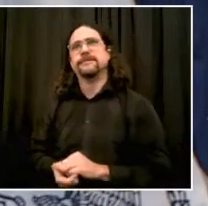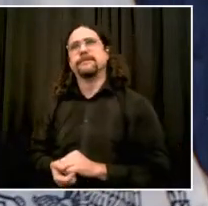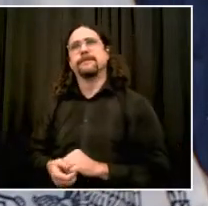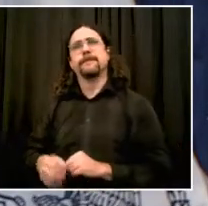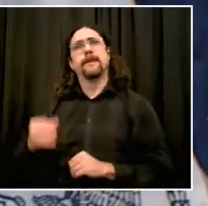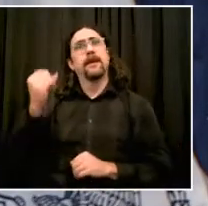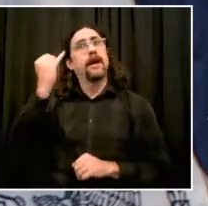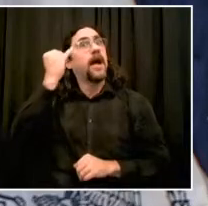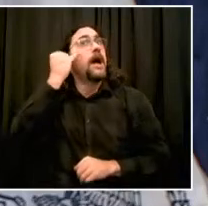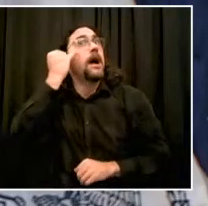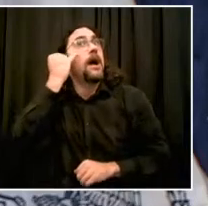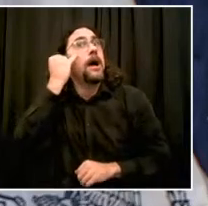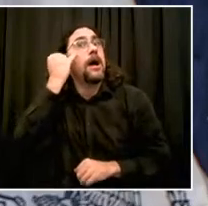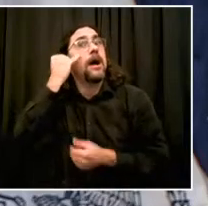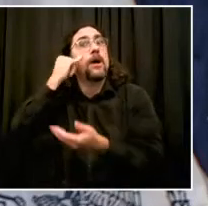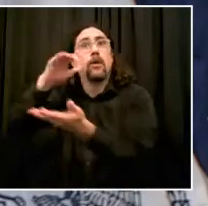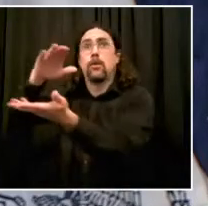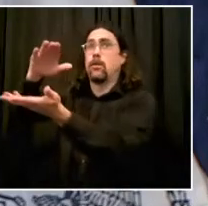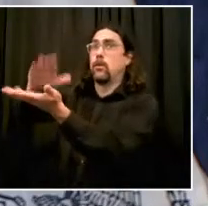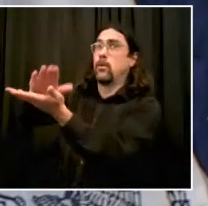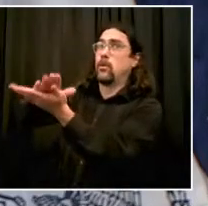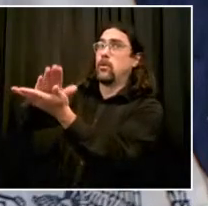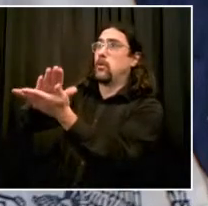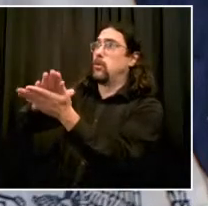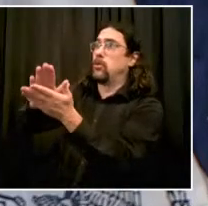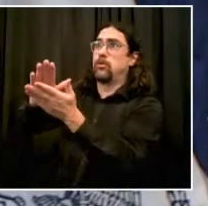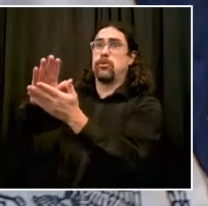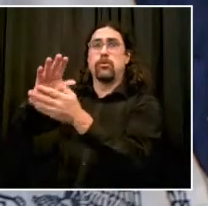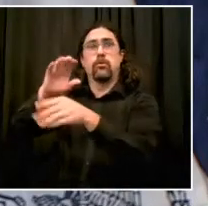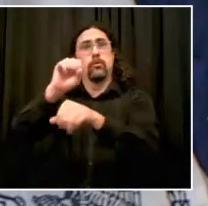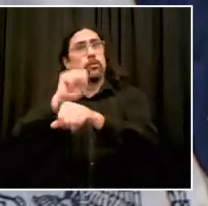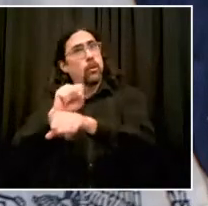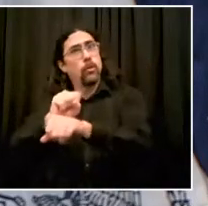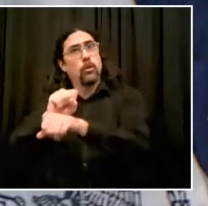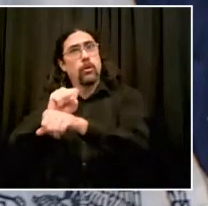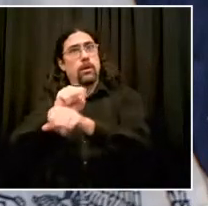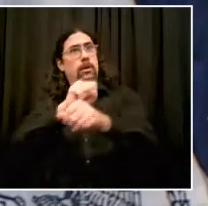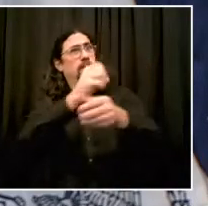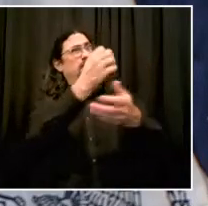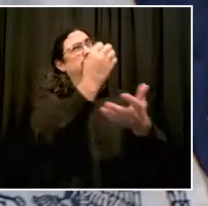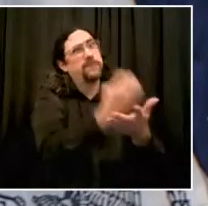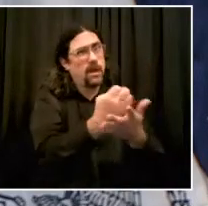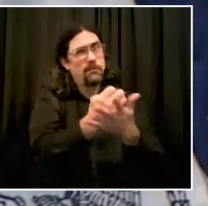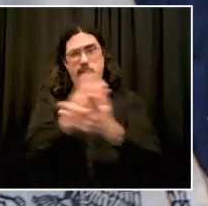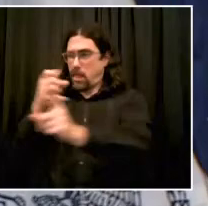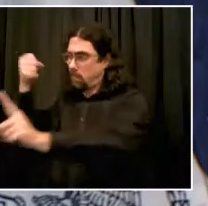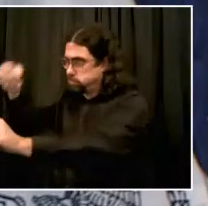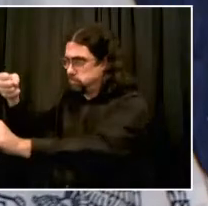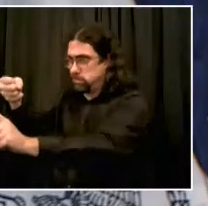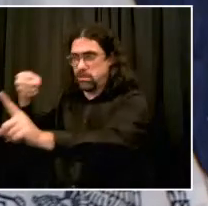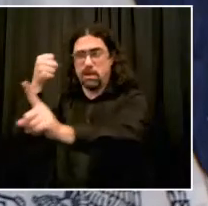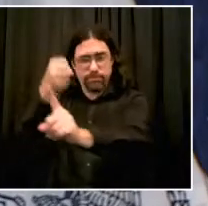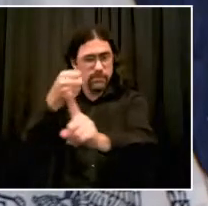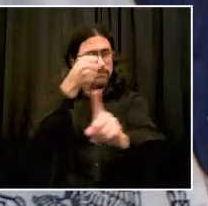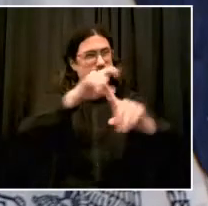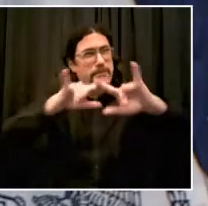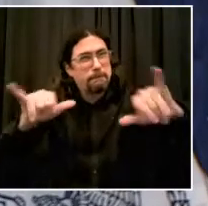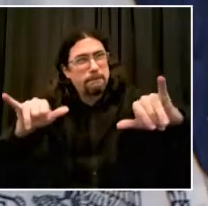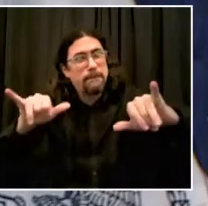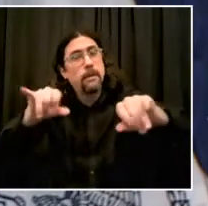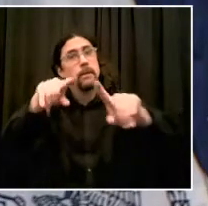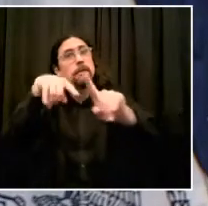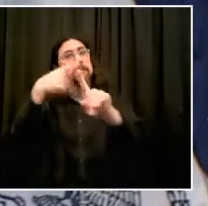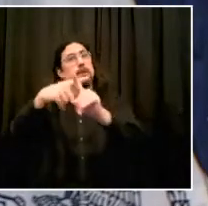does affect behavior and affects the ability to ensure that someone who should not be on the streets isn't. These are facts.